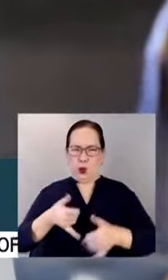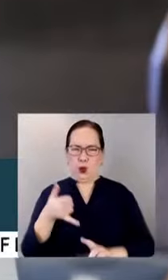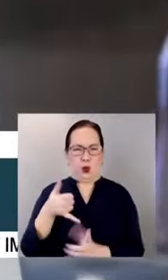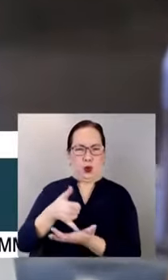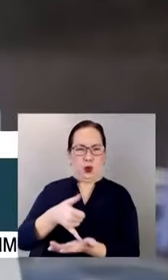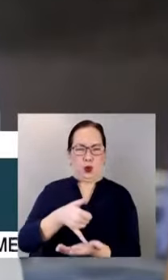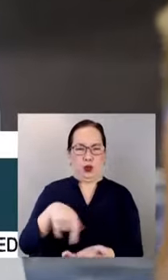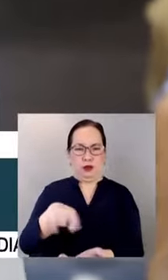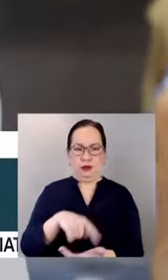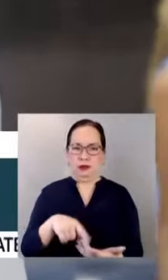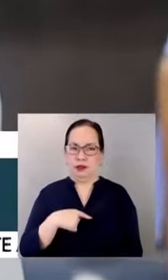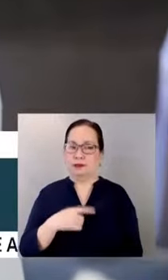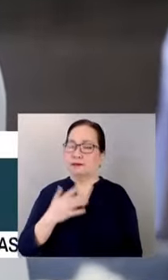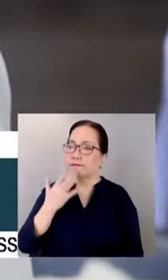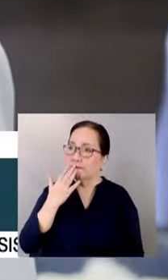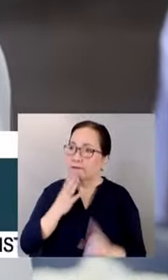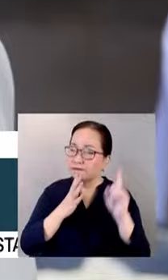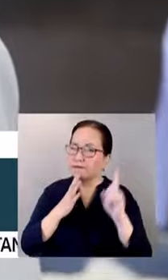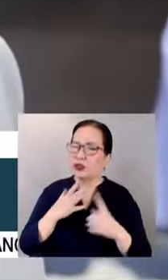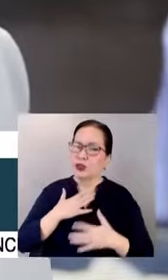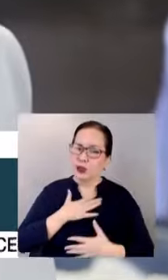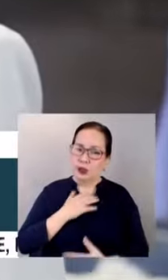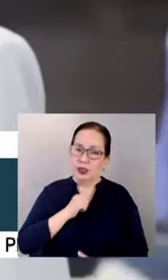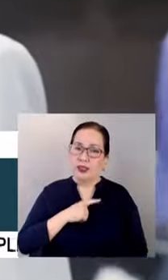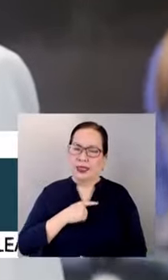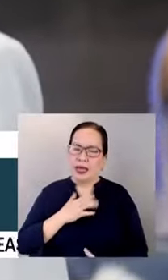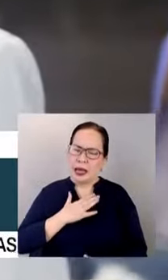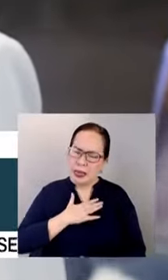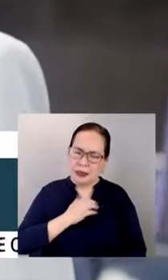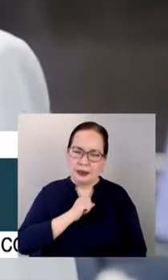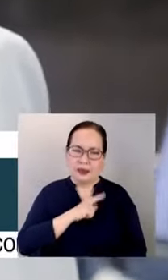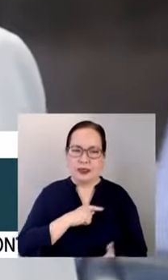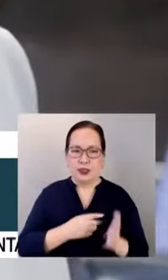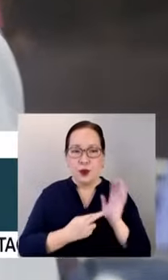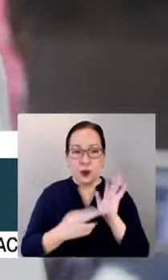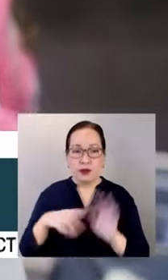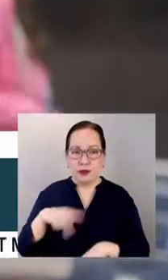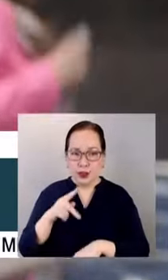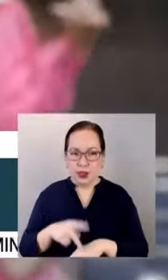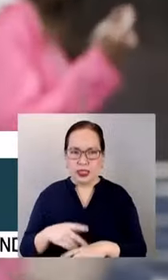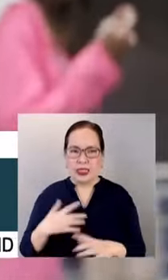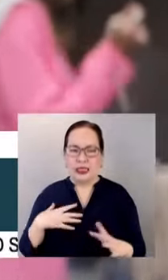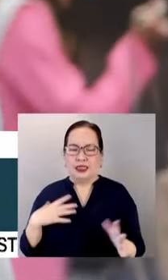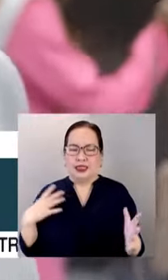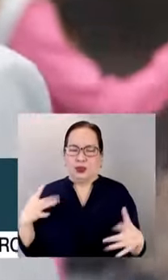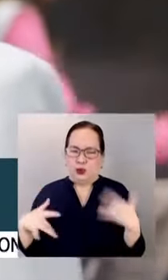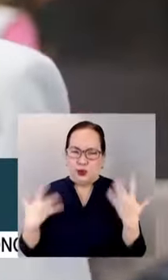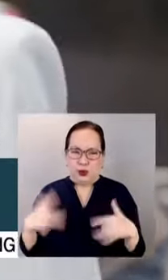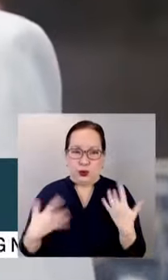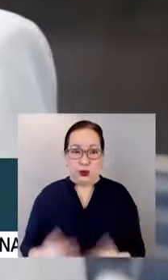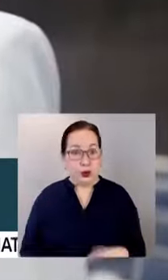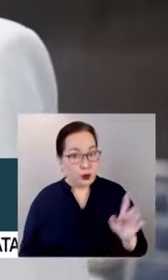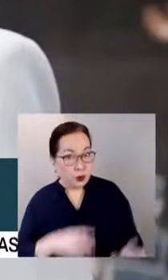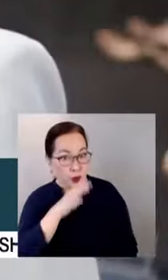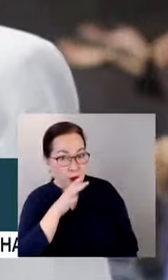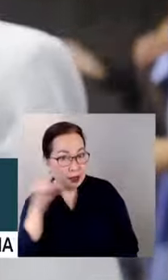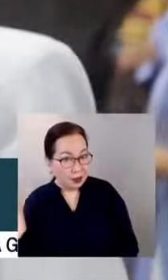am grateful that I'm here right now. I am representing the Philippines, and I really cannot wait for the grand night. And your mom's coming, and your